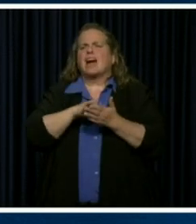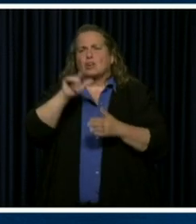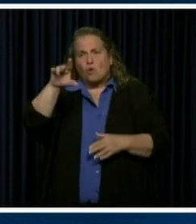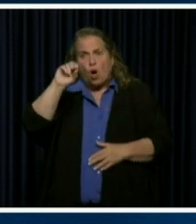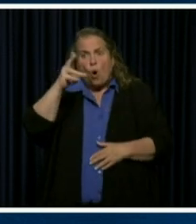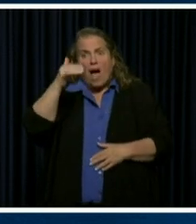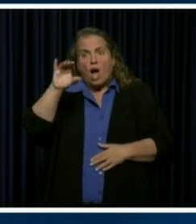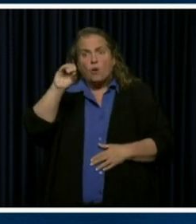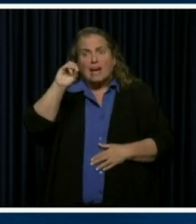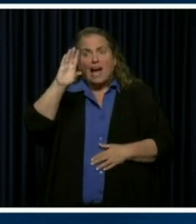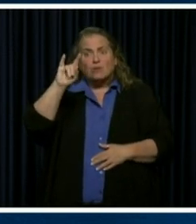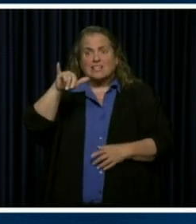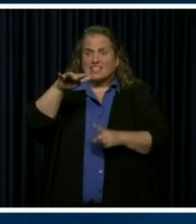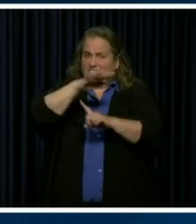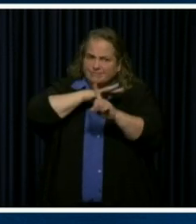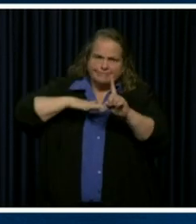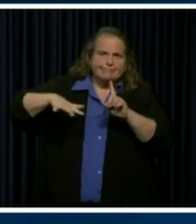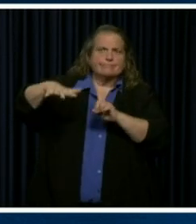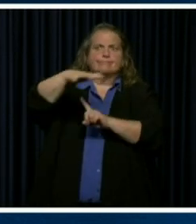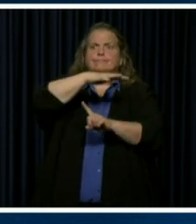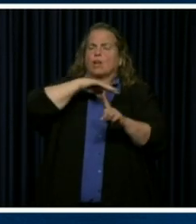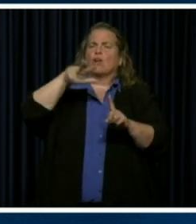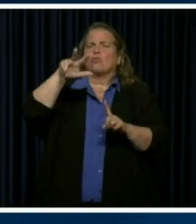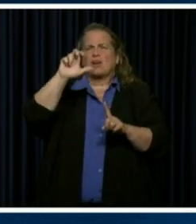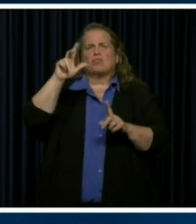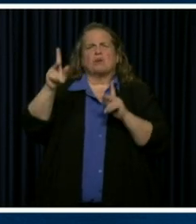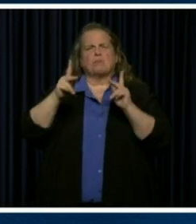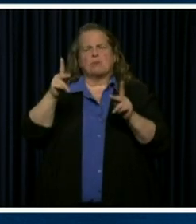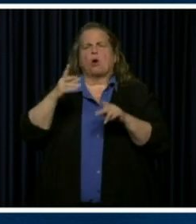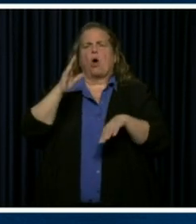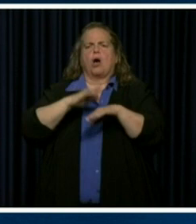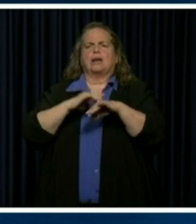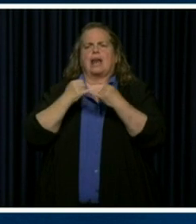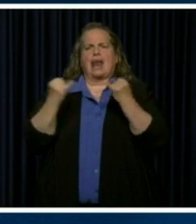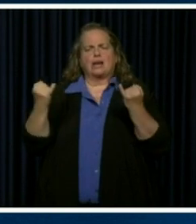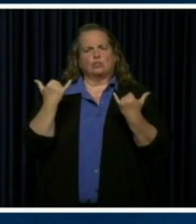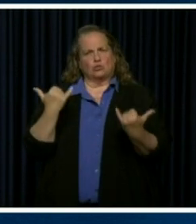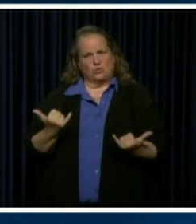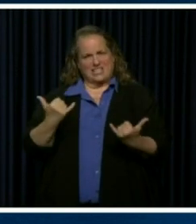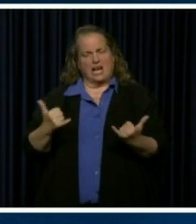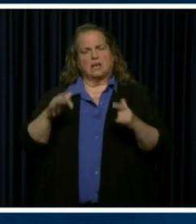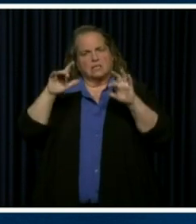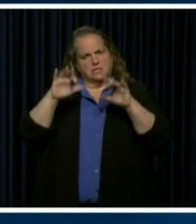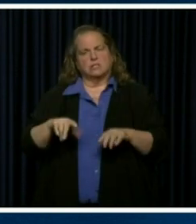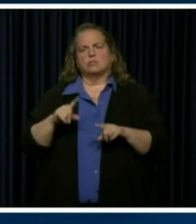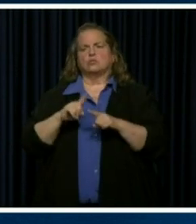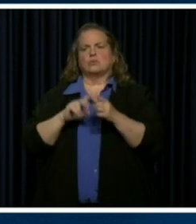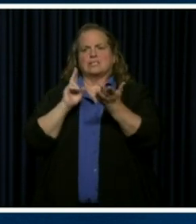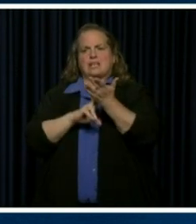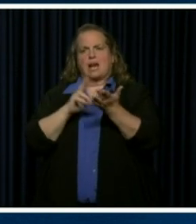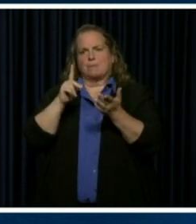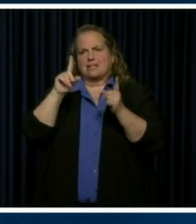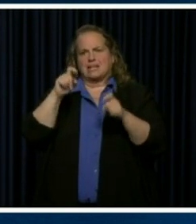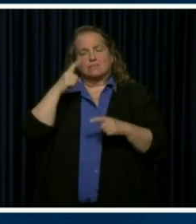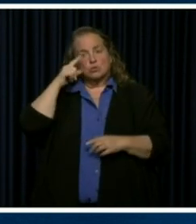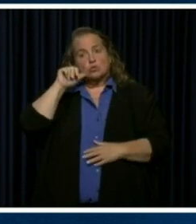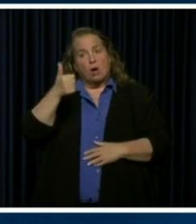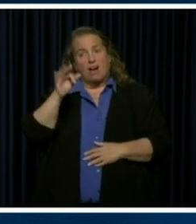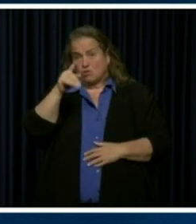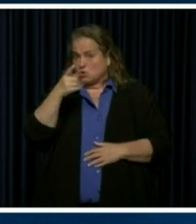need at least 300 people to go online today to sign up for a test tomorrow. If you go online right now, you can probably